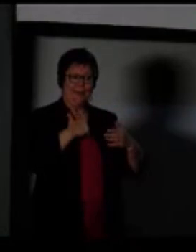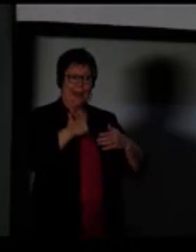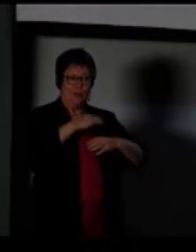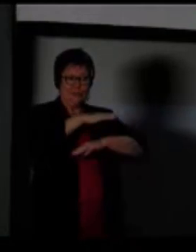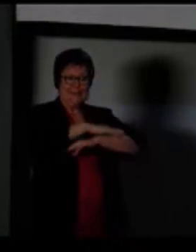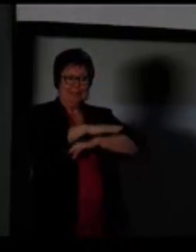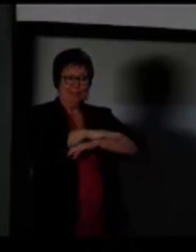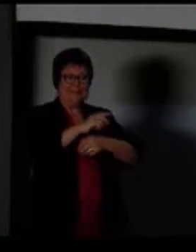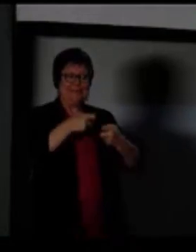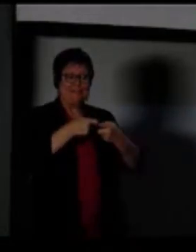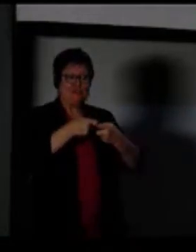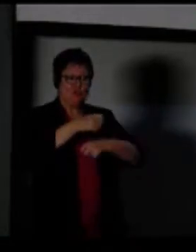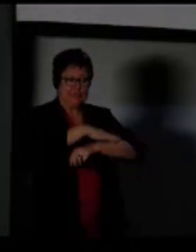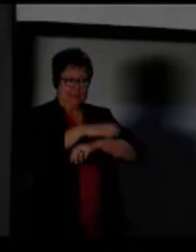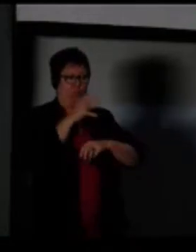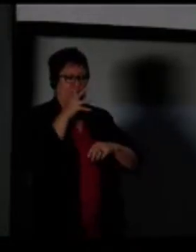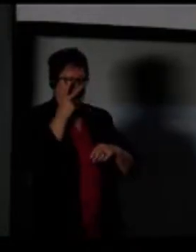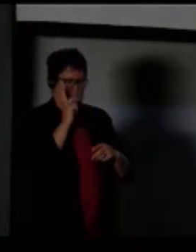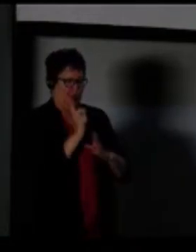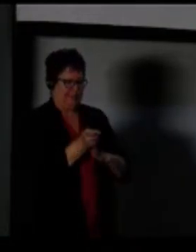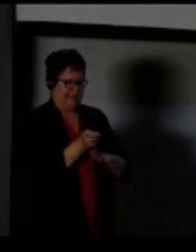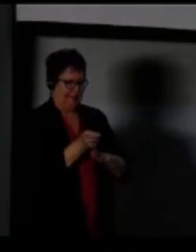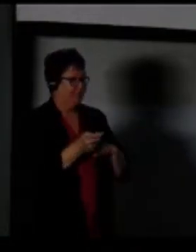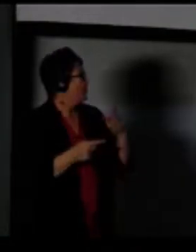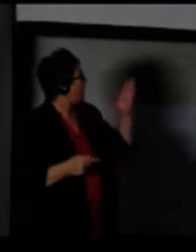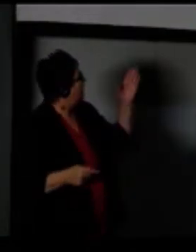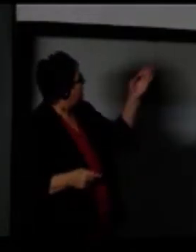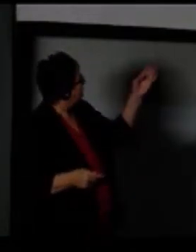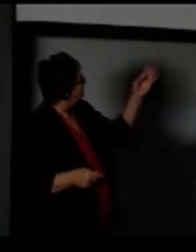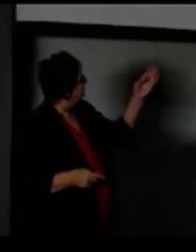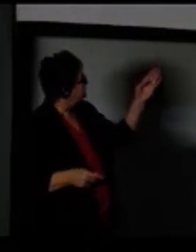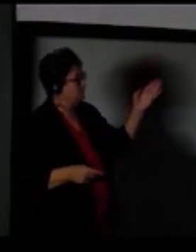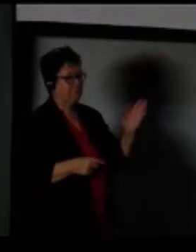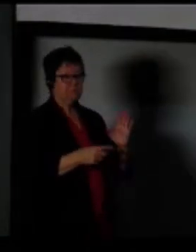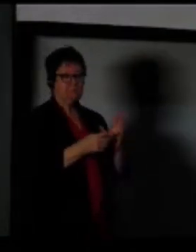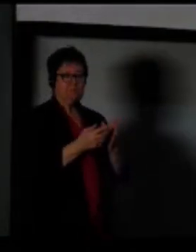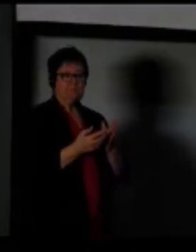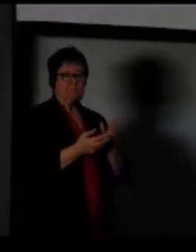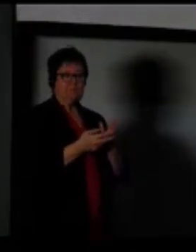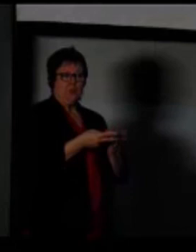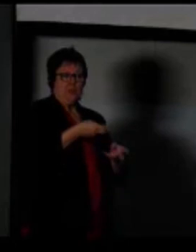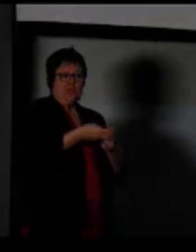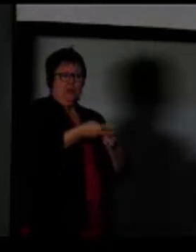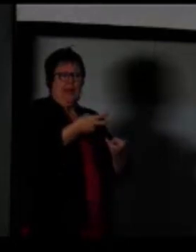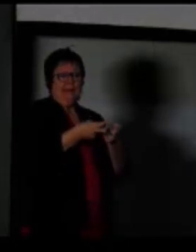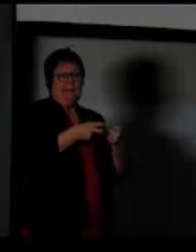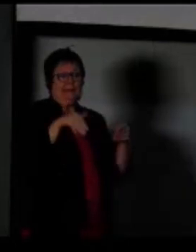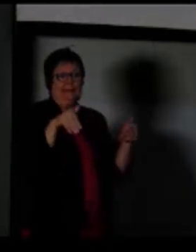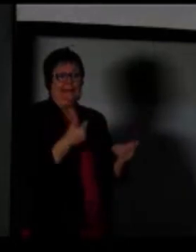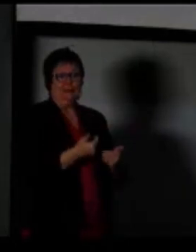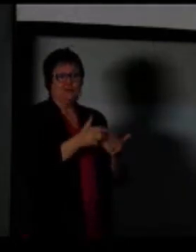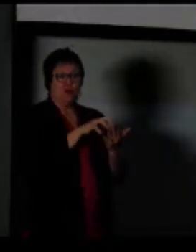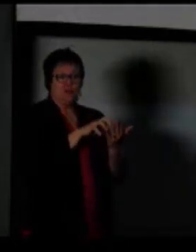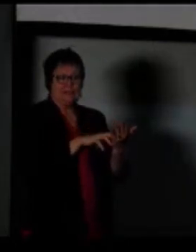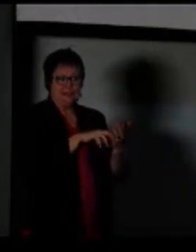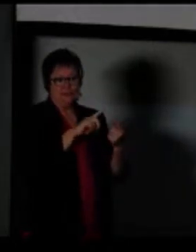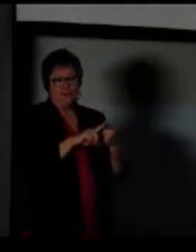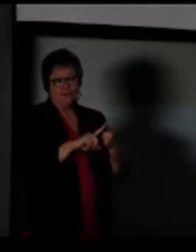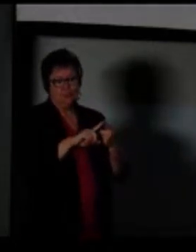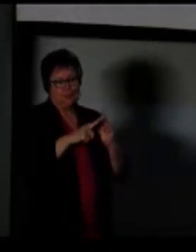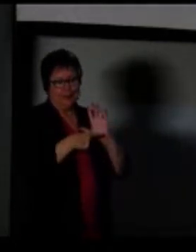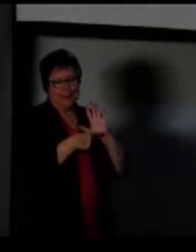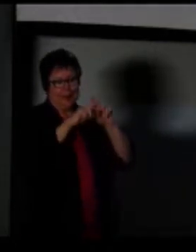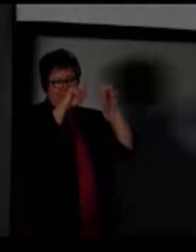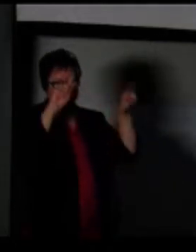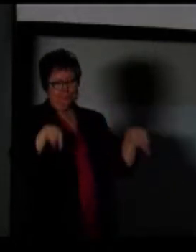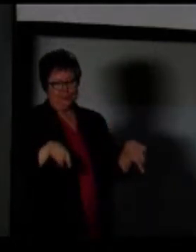see in just a second. So here you see someone actually collecting probably the intro text to an exhibition, but